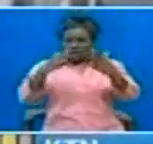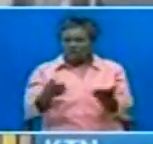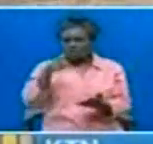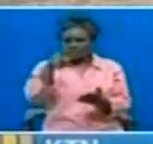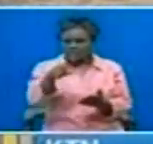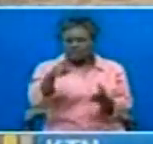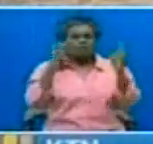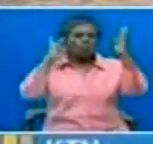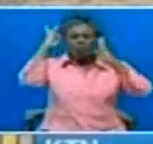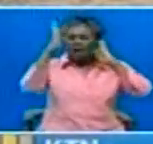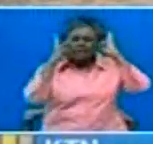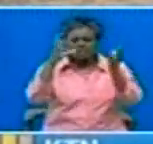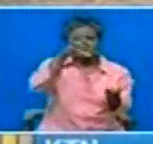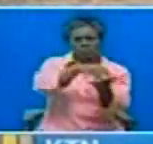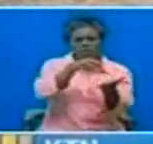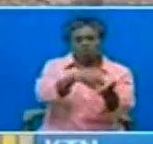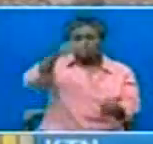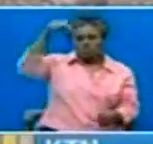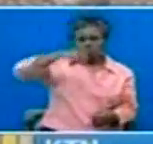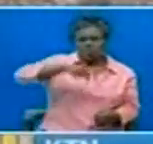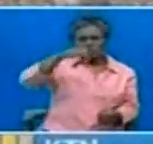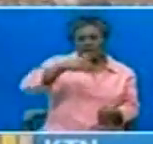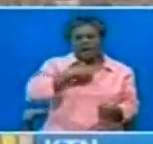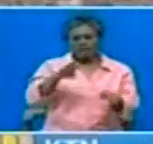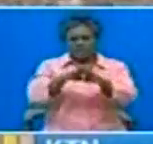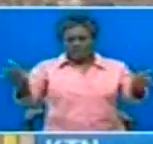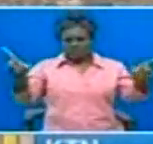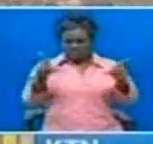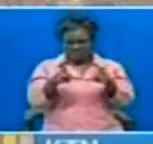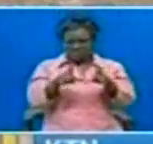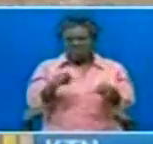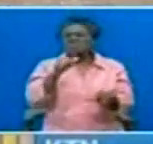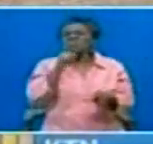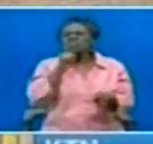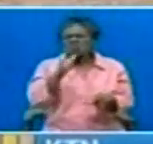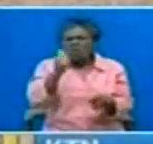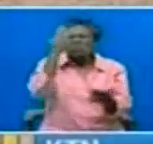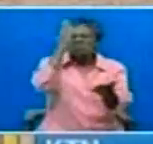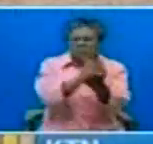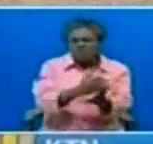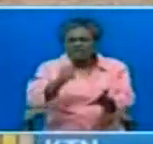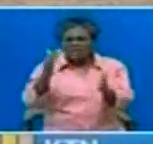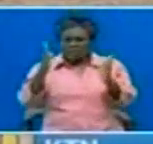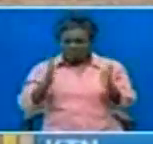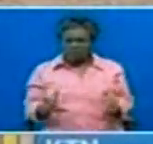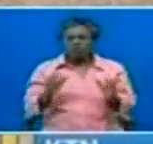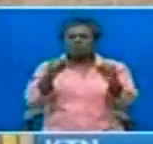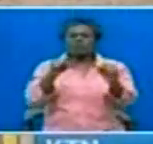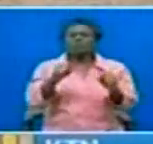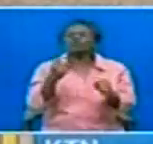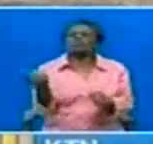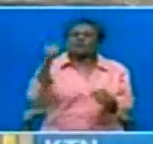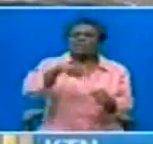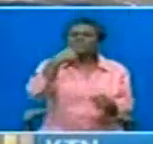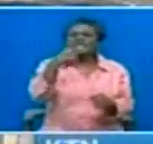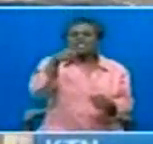worrisome situation. And today, having a title deed in Kenya is no assurance that another person won't turn up the next